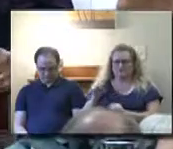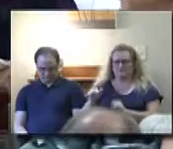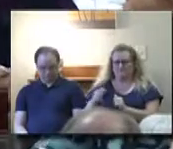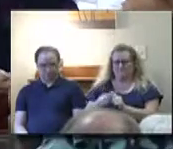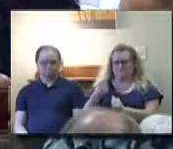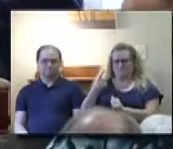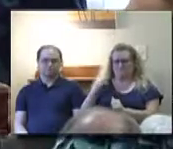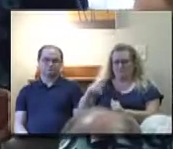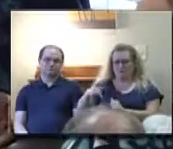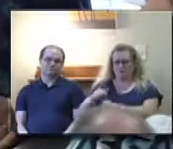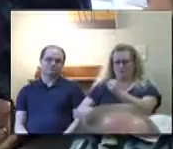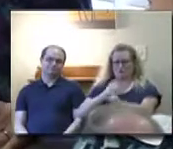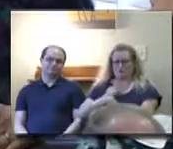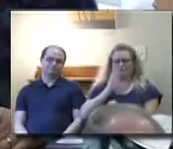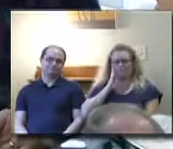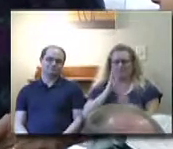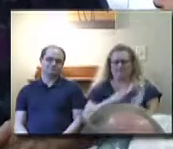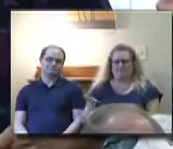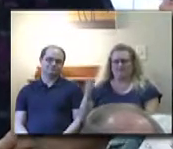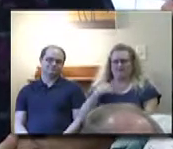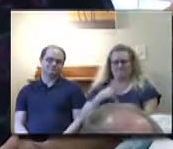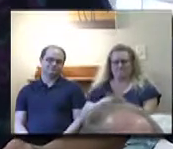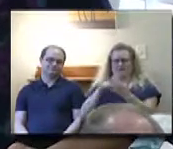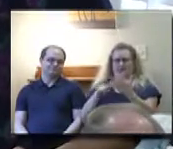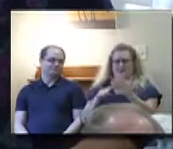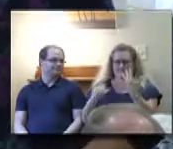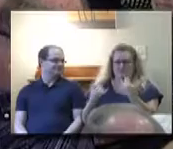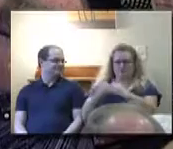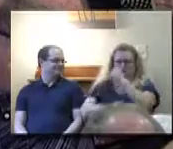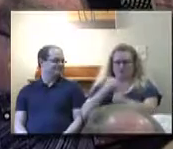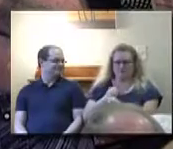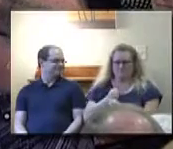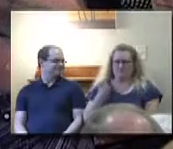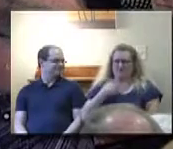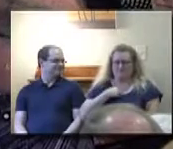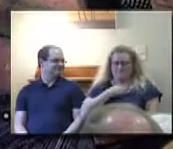five conversations to share. And I'm losing my voice again. You want to talk?